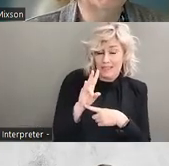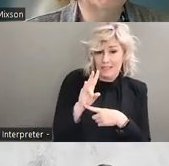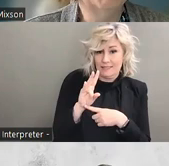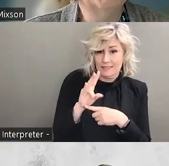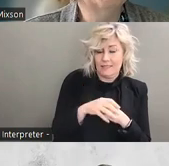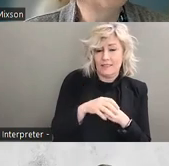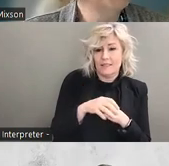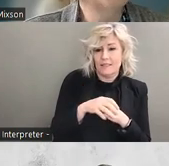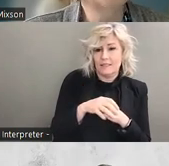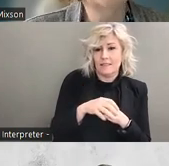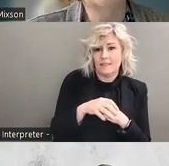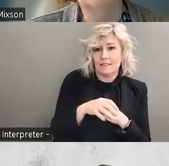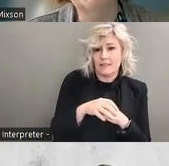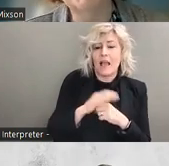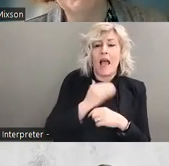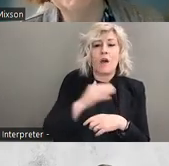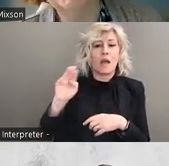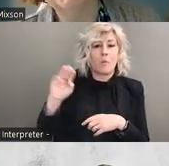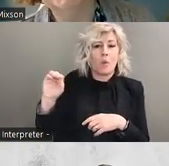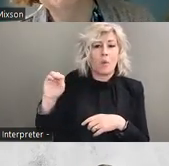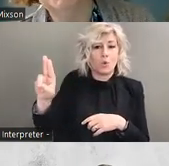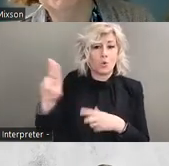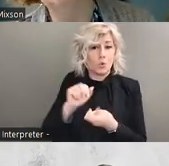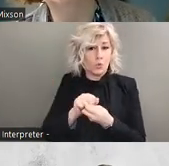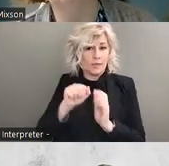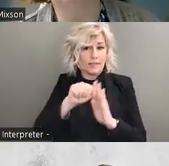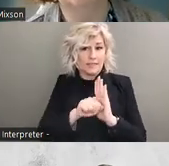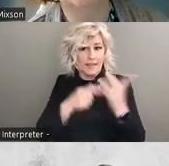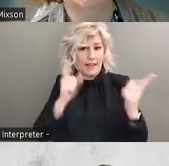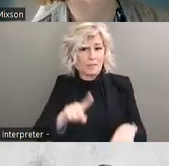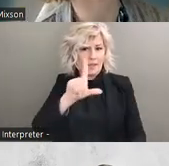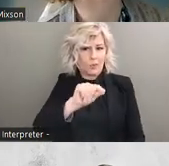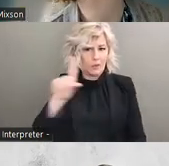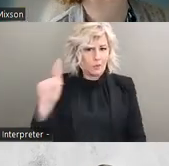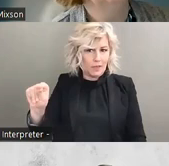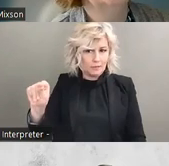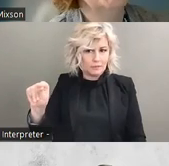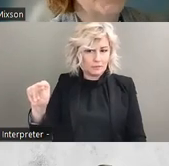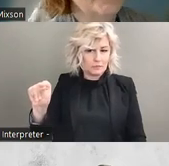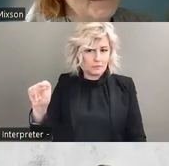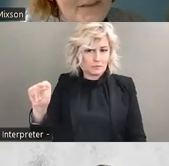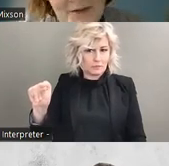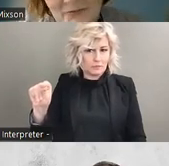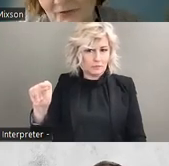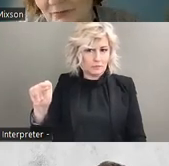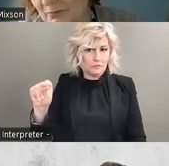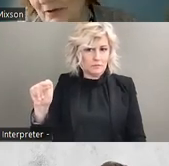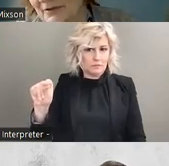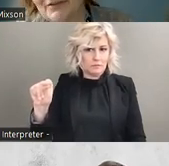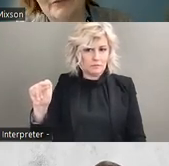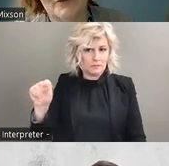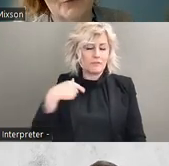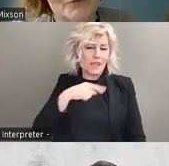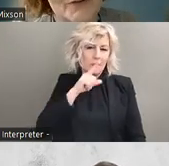then our memorandum of agreement with the state came in 2020. And so that I'm sure